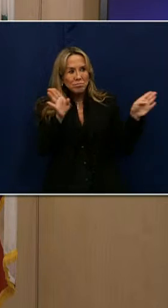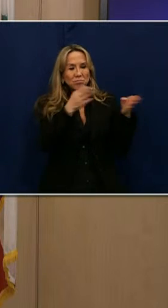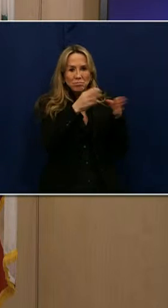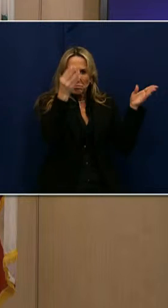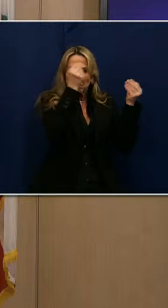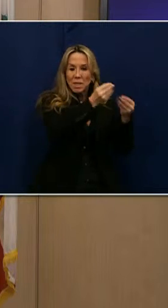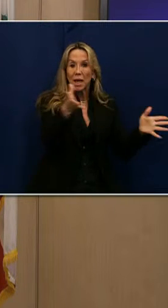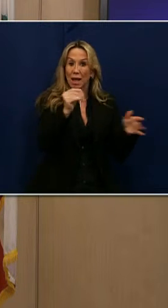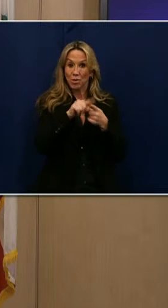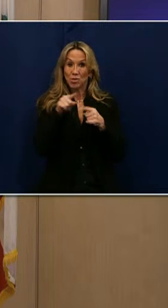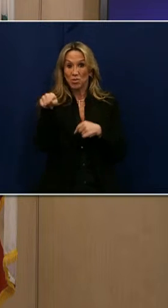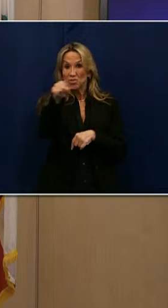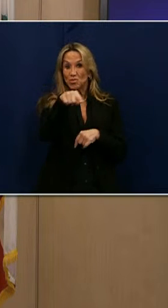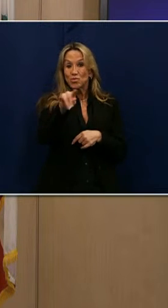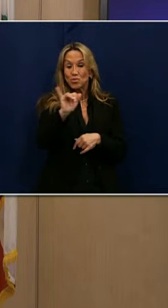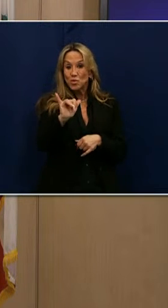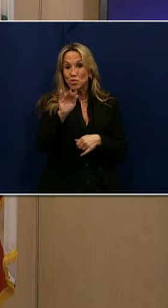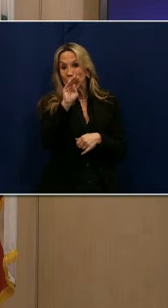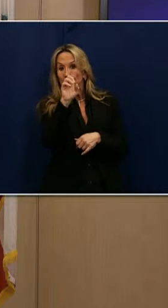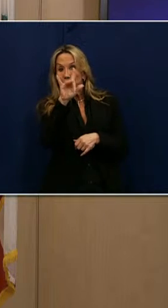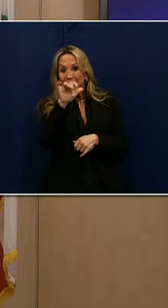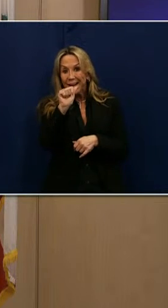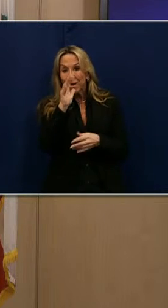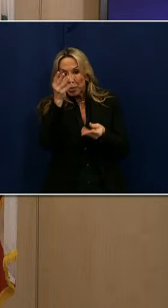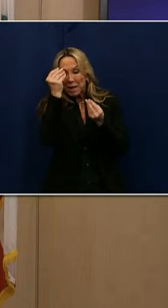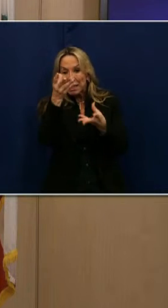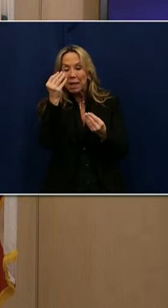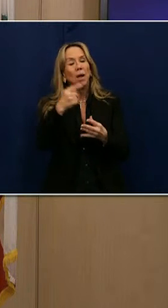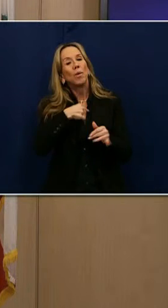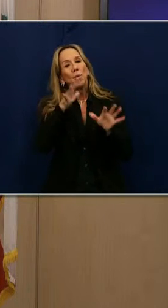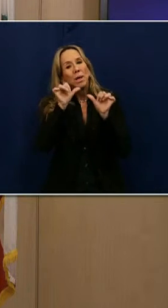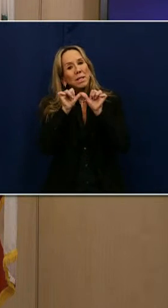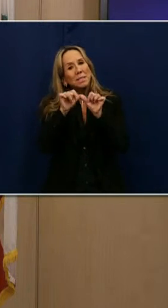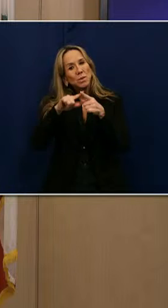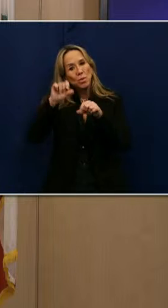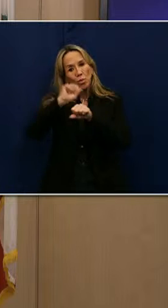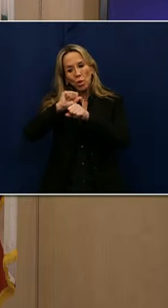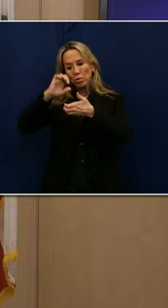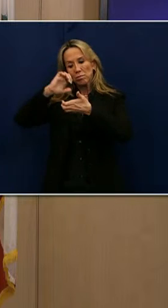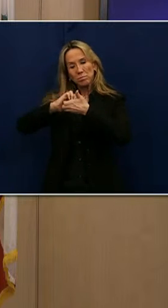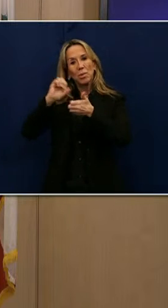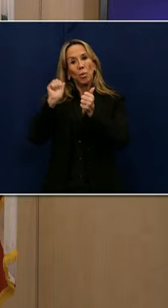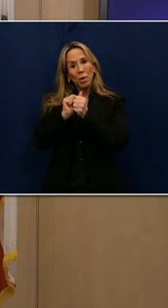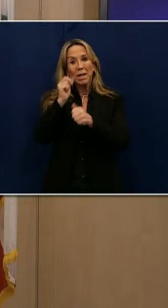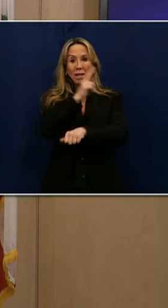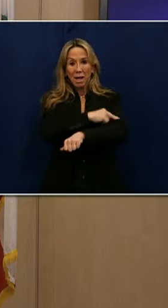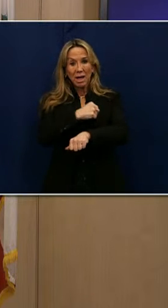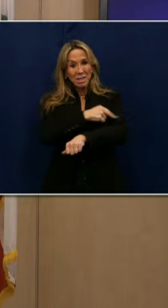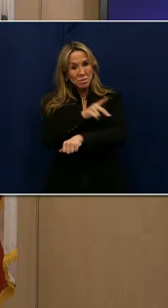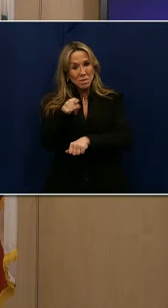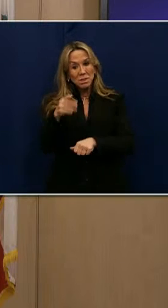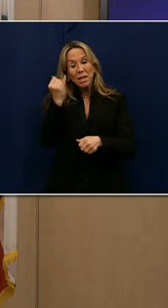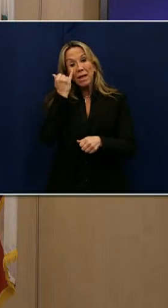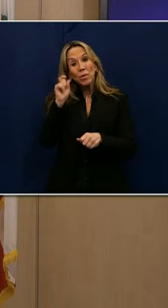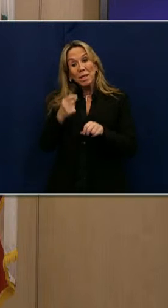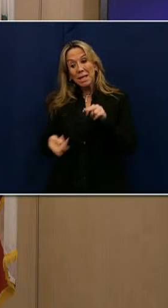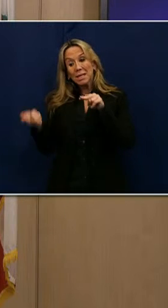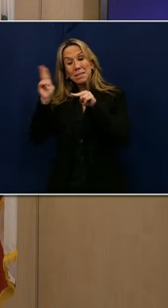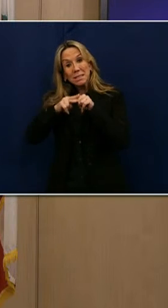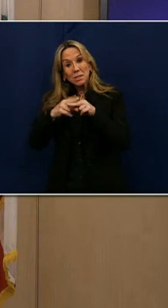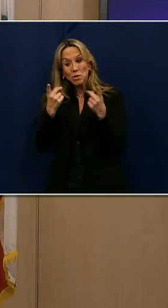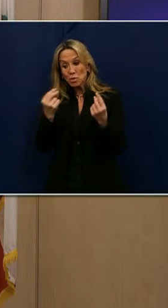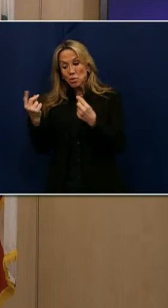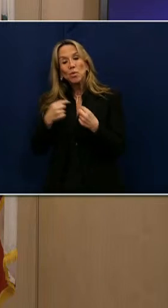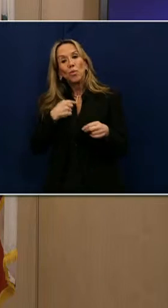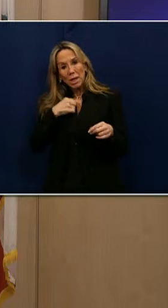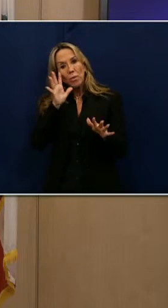know where we are, and we will continuously work in collaboration with the hospital systems to take any additional actions that need